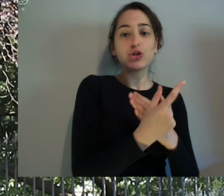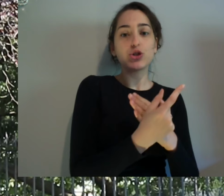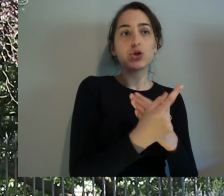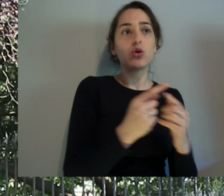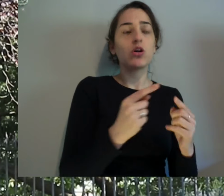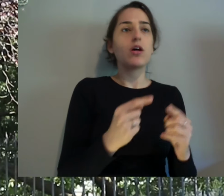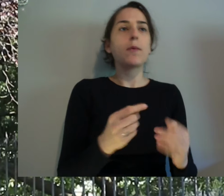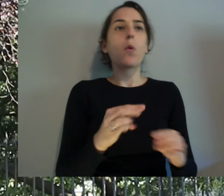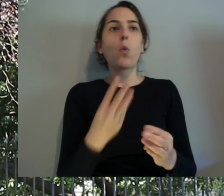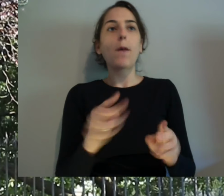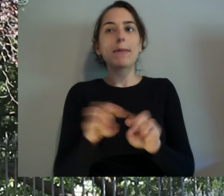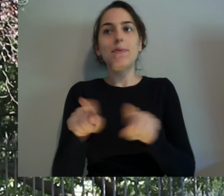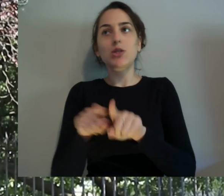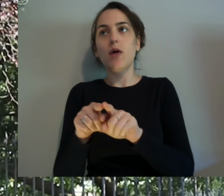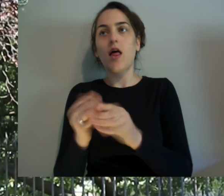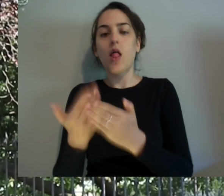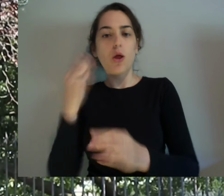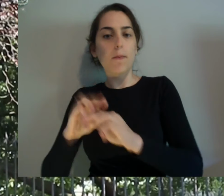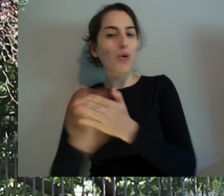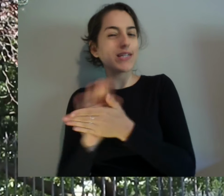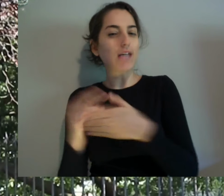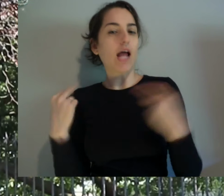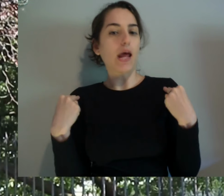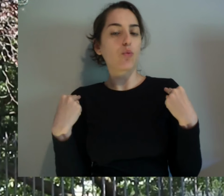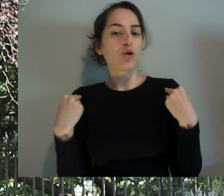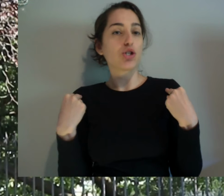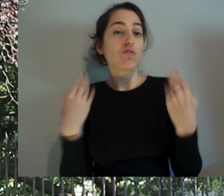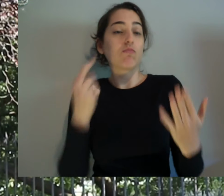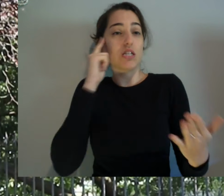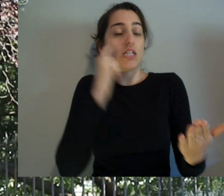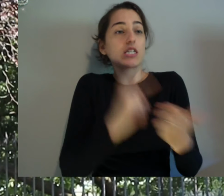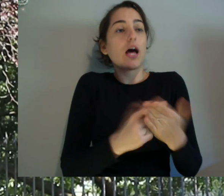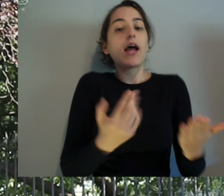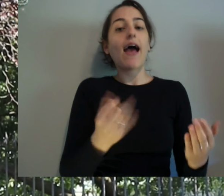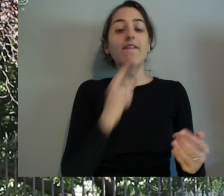of accessibility issues and for people to learn more sign language. So we decided on hosting a silent disco.